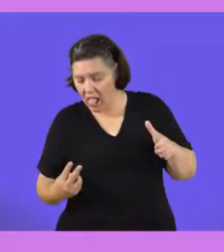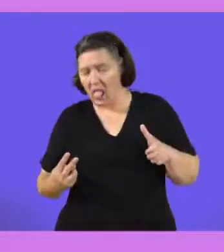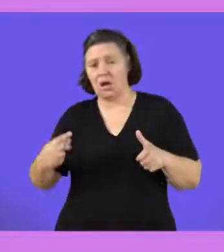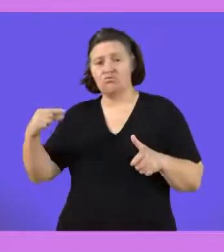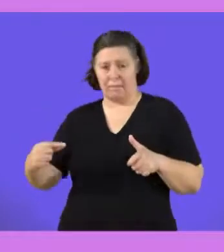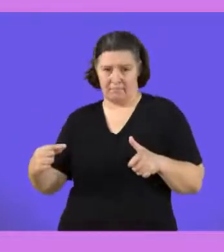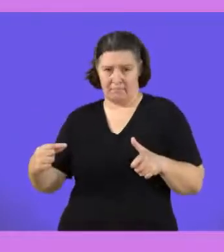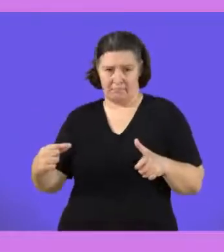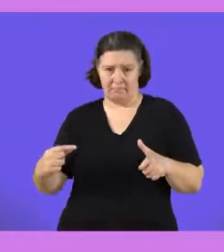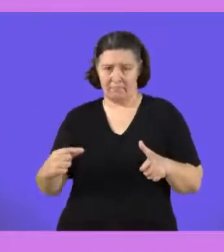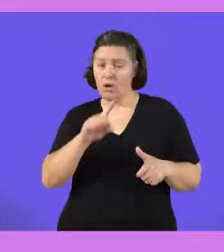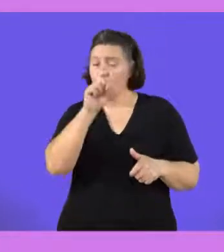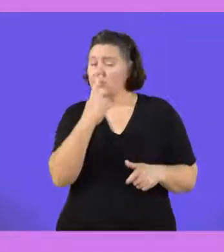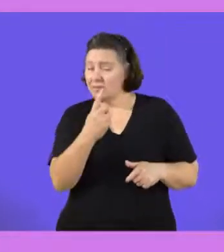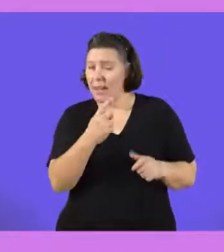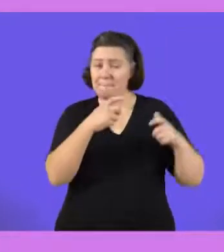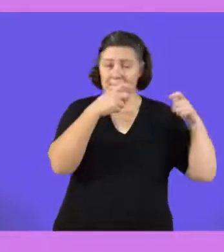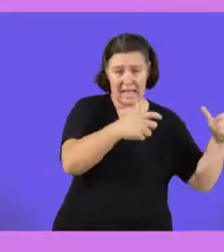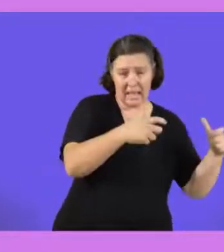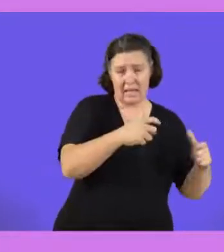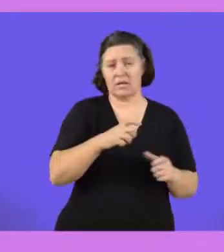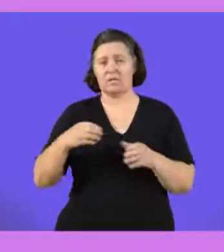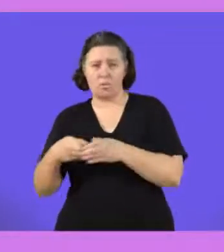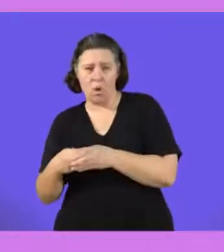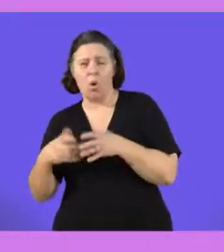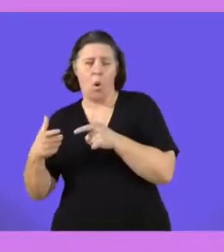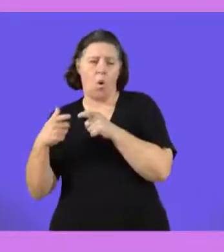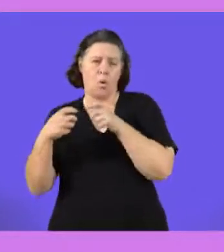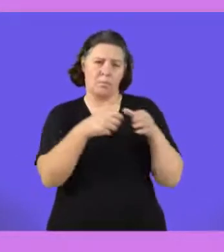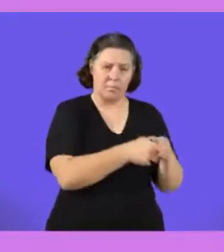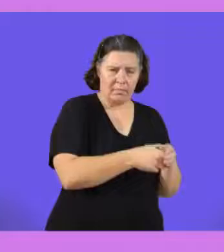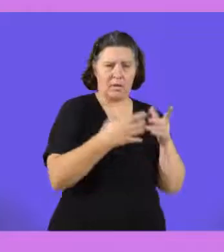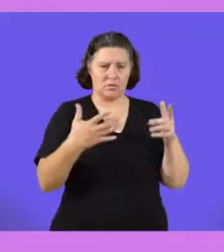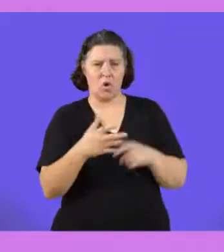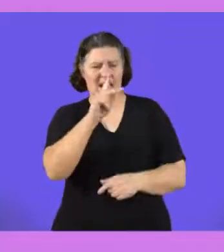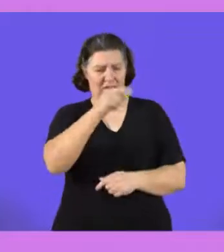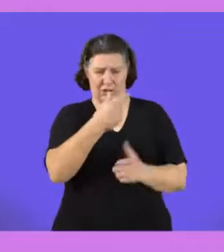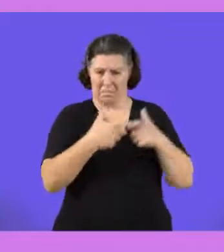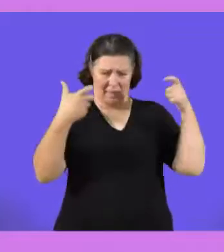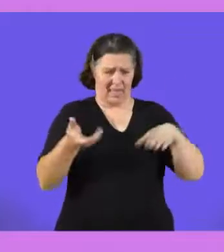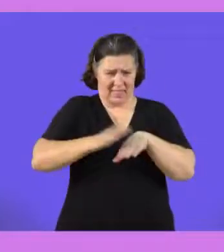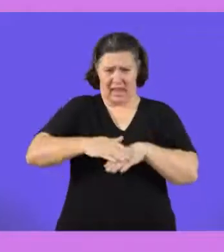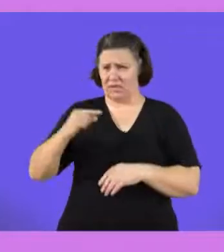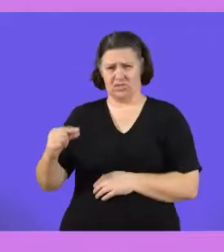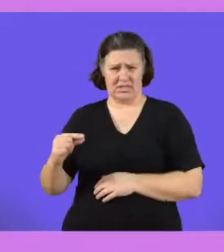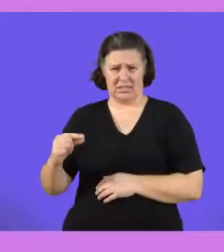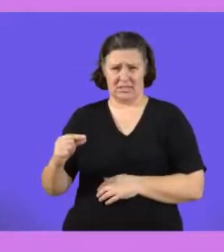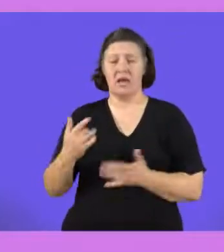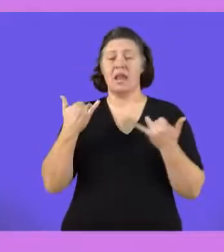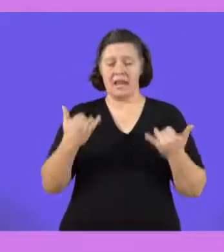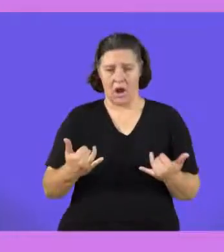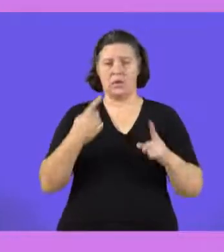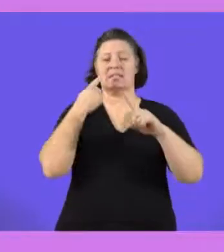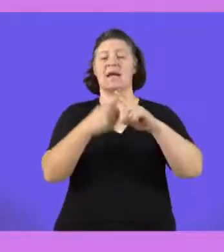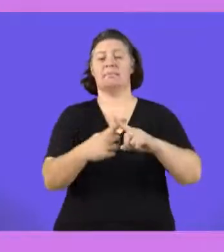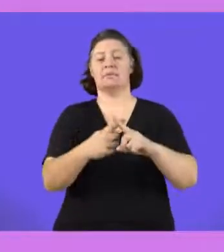to grams. Right? Question 1, big to small or small to big? Kilograms definitely bigger than grams. So therefore, what will happen now? I